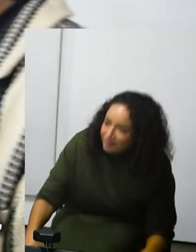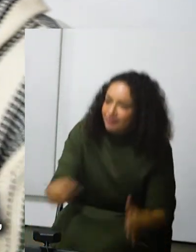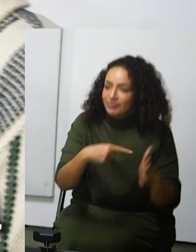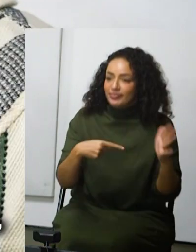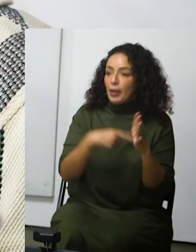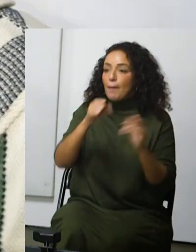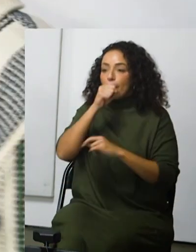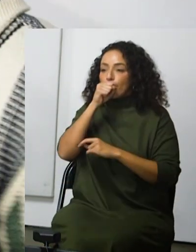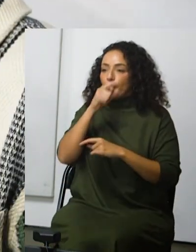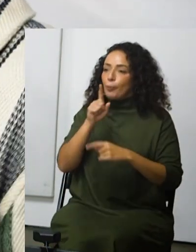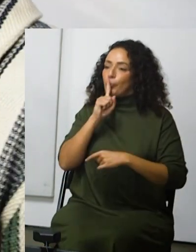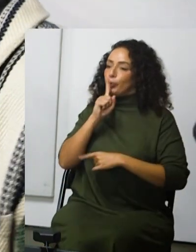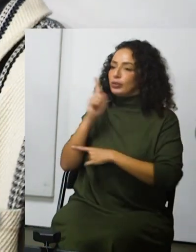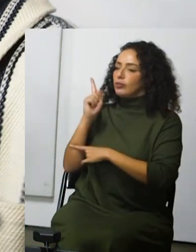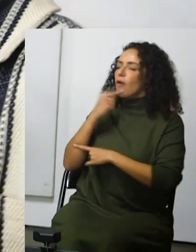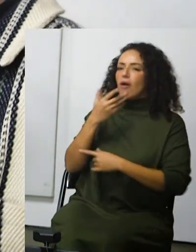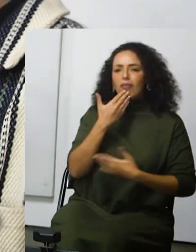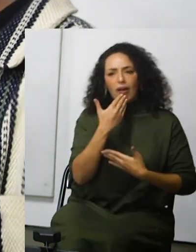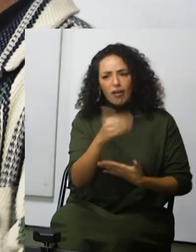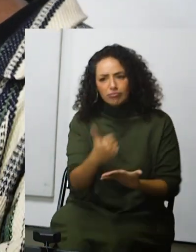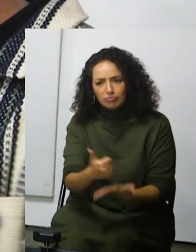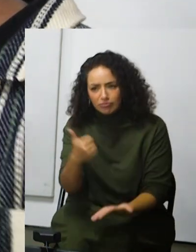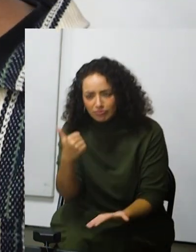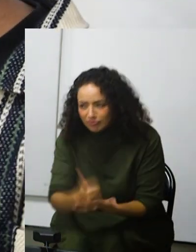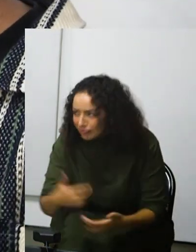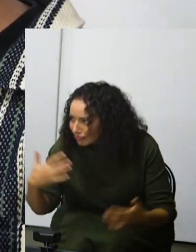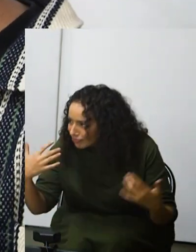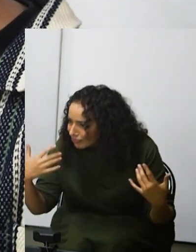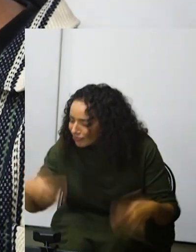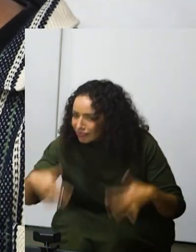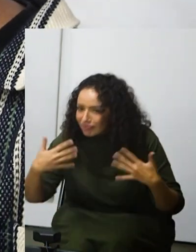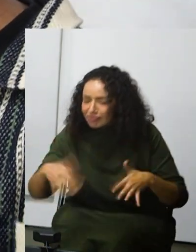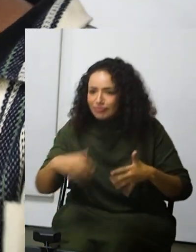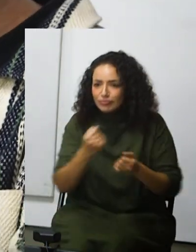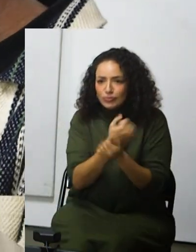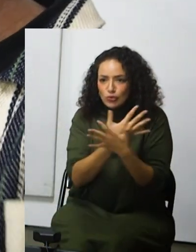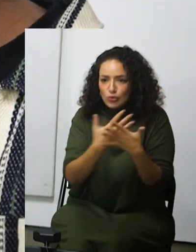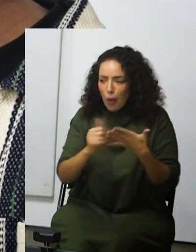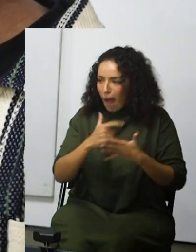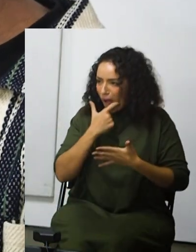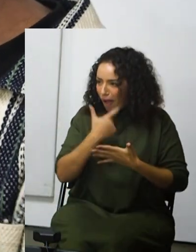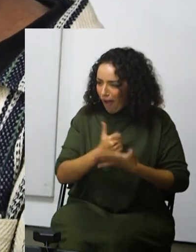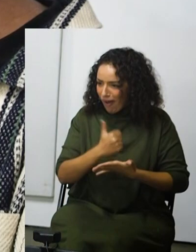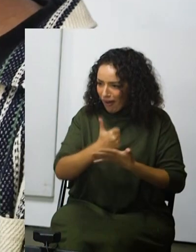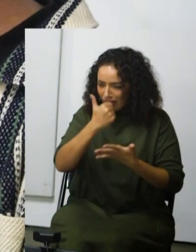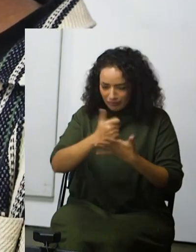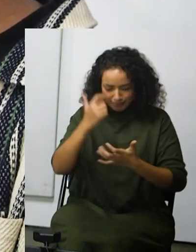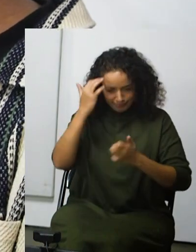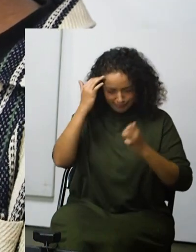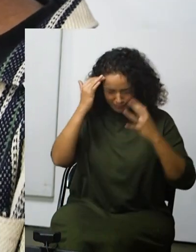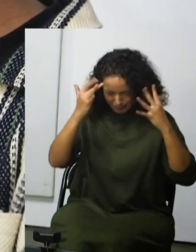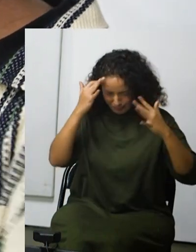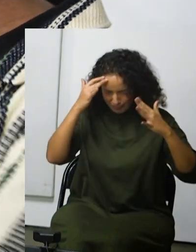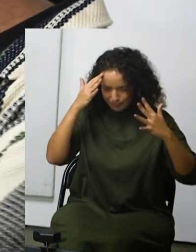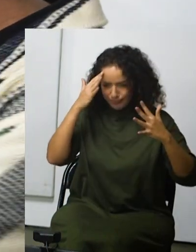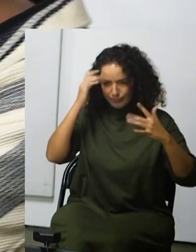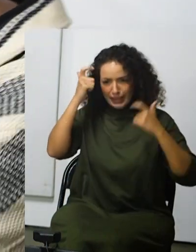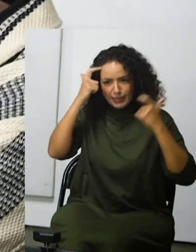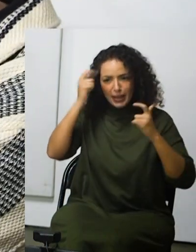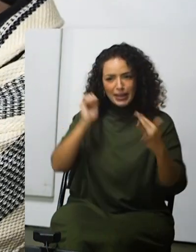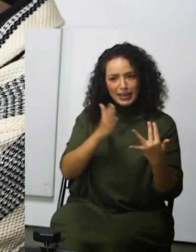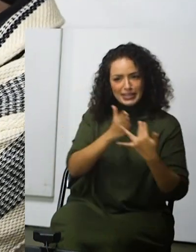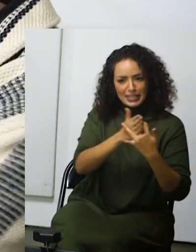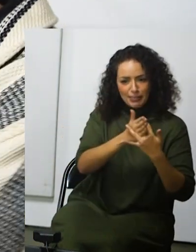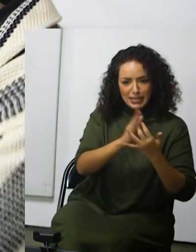Oh, okay. Well, thank you so much, Zipporah. That was fantastic. I think you touched on so many amazing points there. Everything from thinking about accessibility in relation to baking a